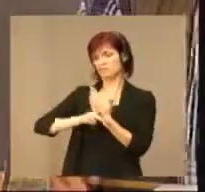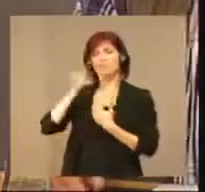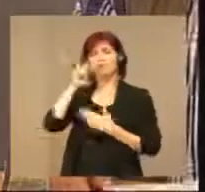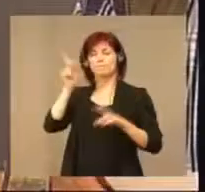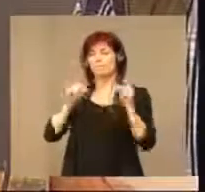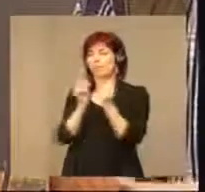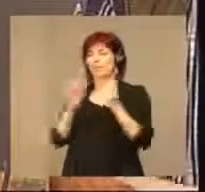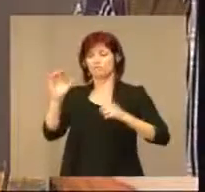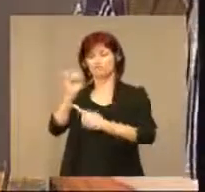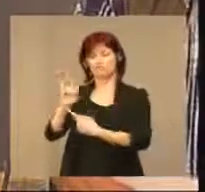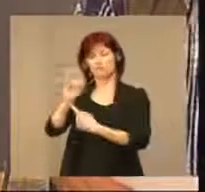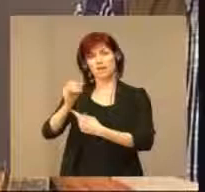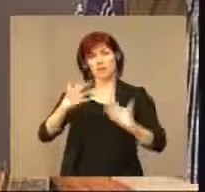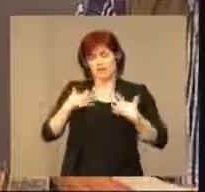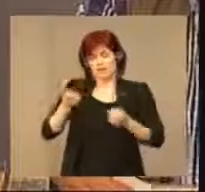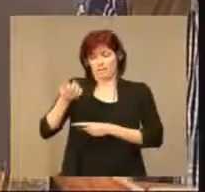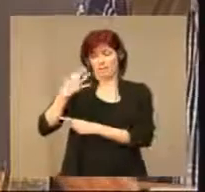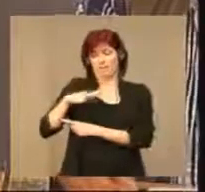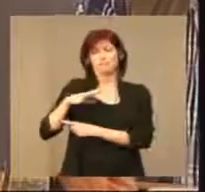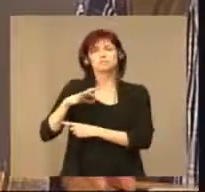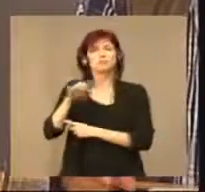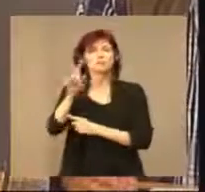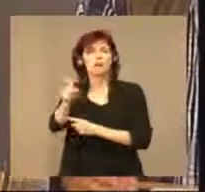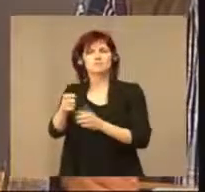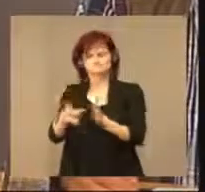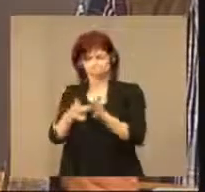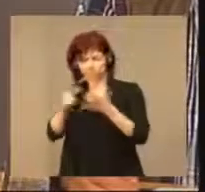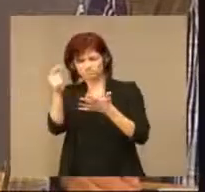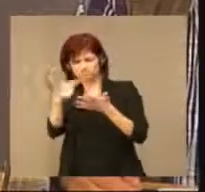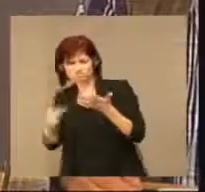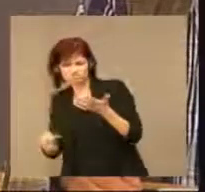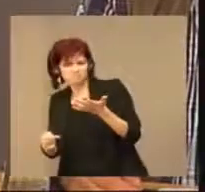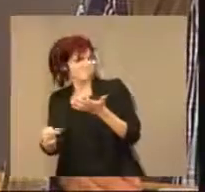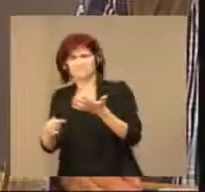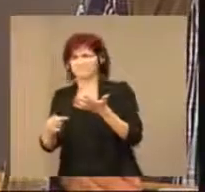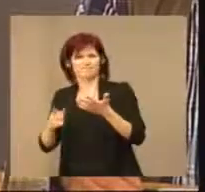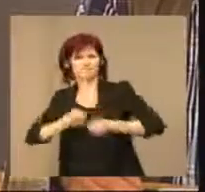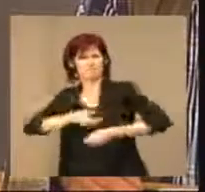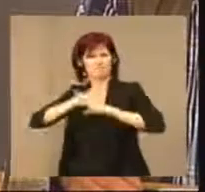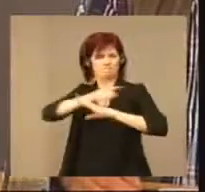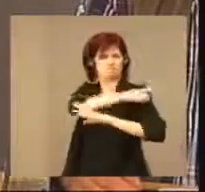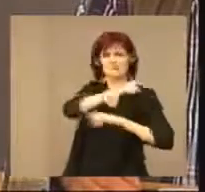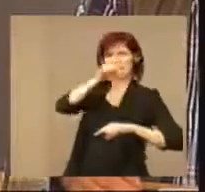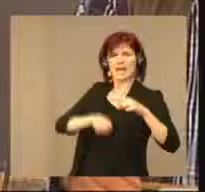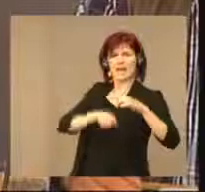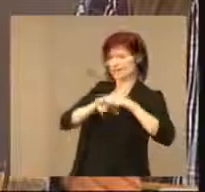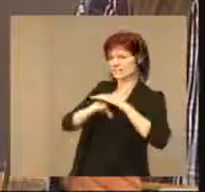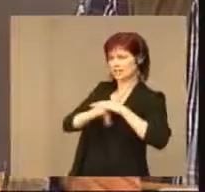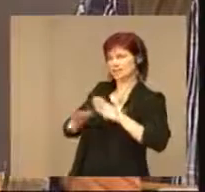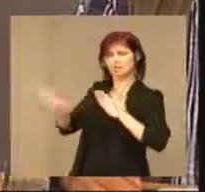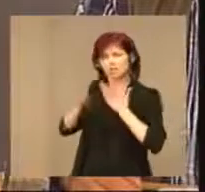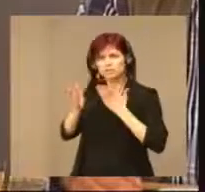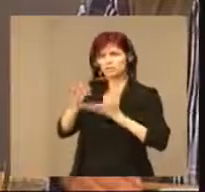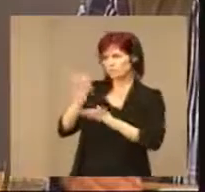benefits, with eligibility requirements that prevent Indigenous peoples with disability from accessing resources available to